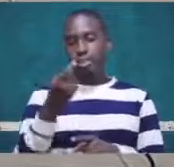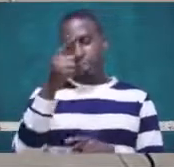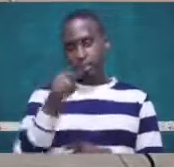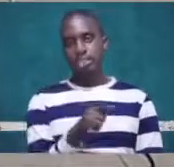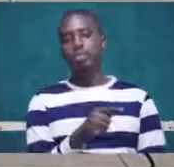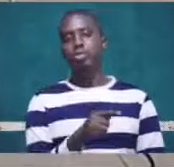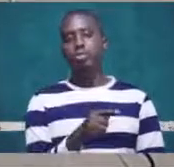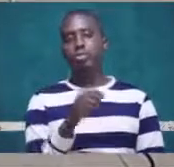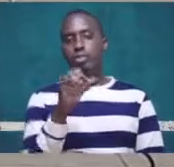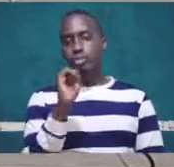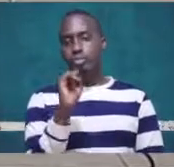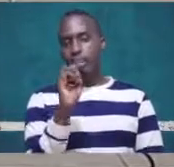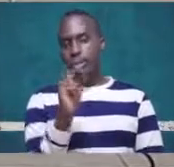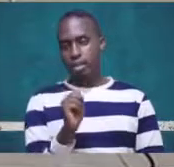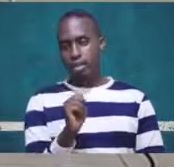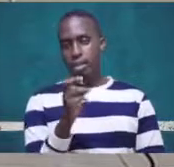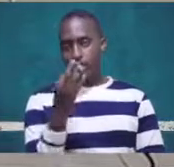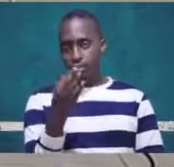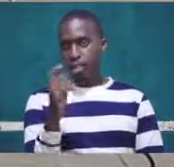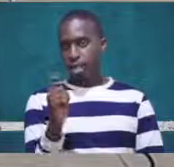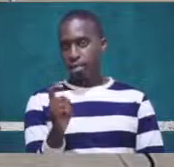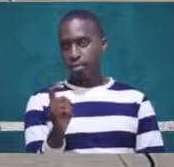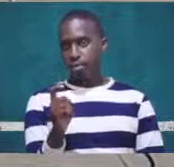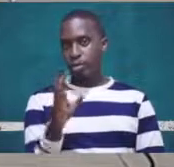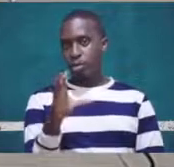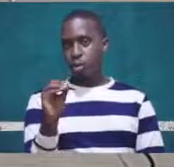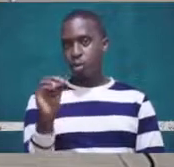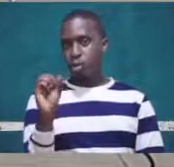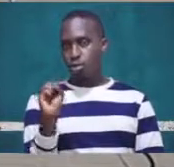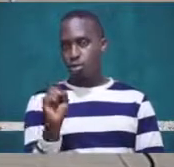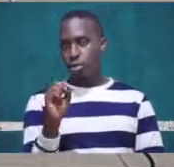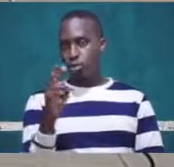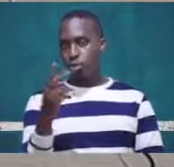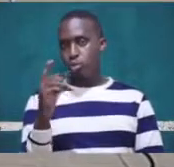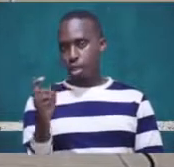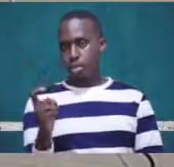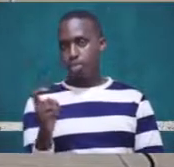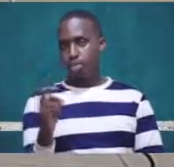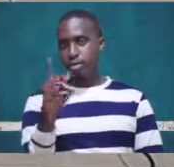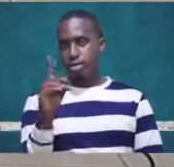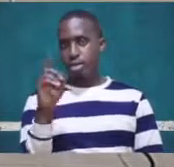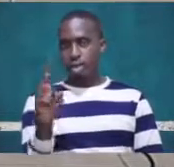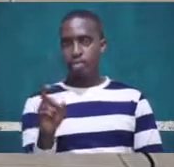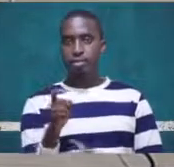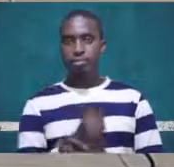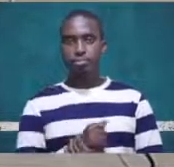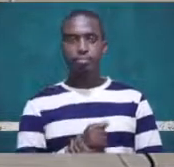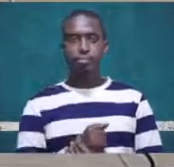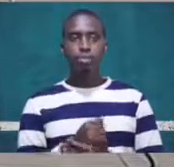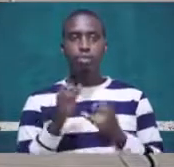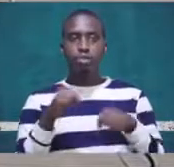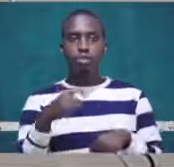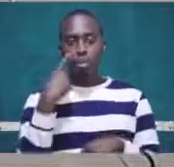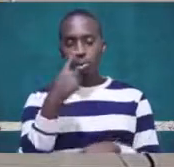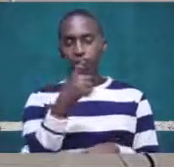of sine 3x cosine 2x dx. So you can take this